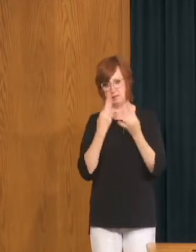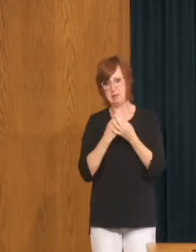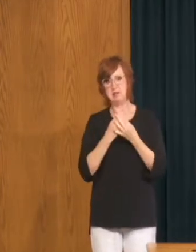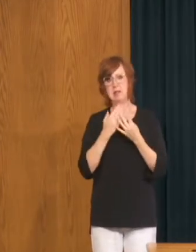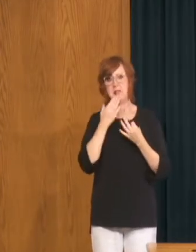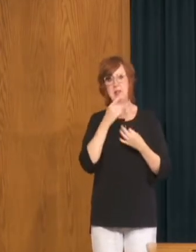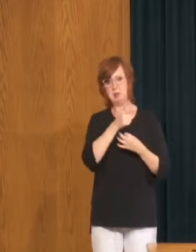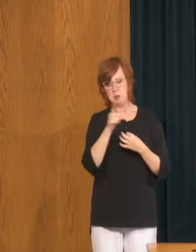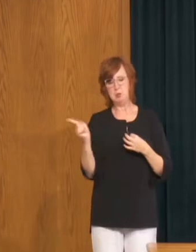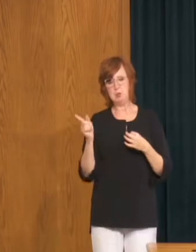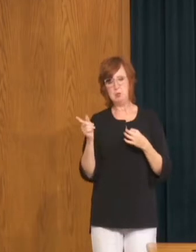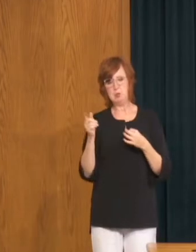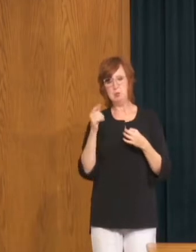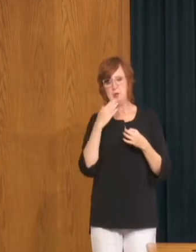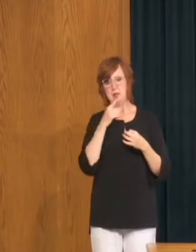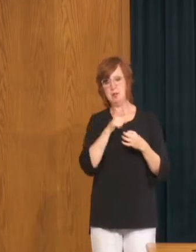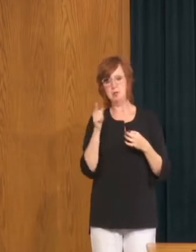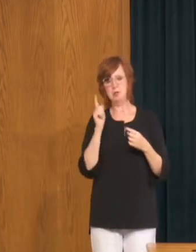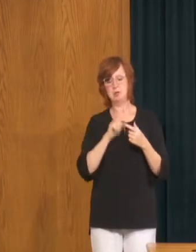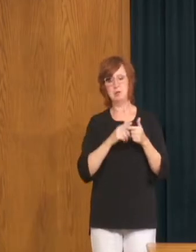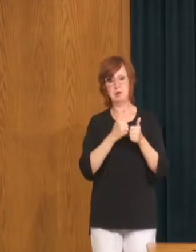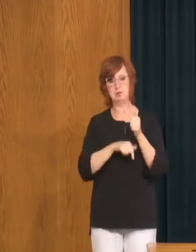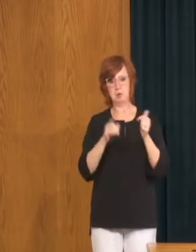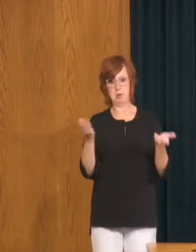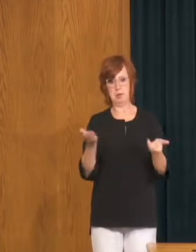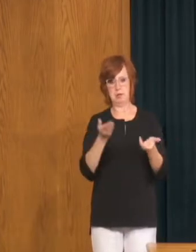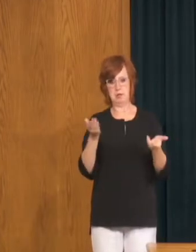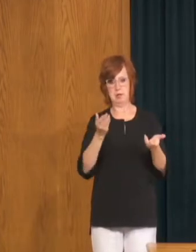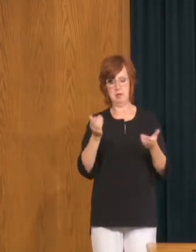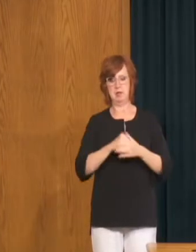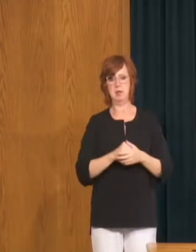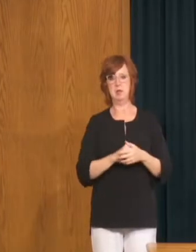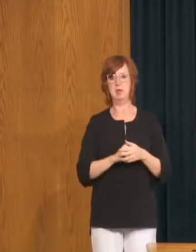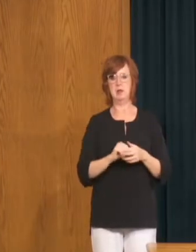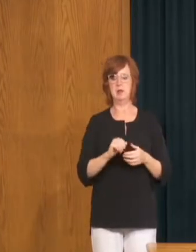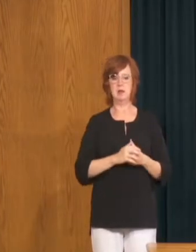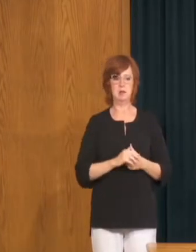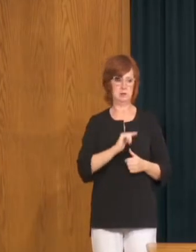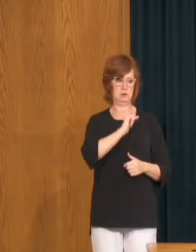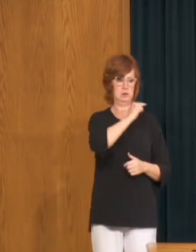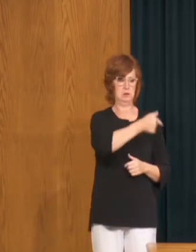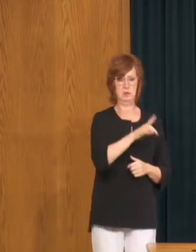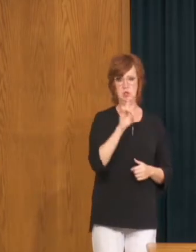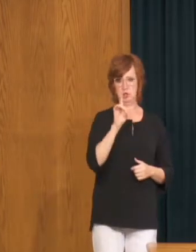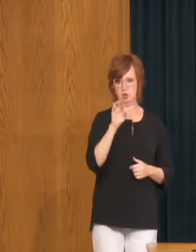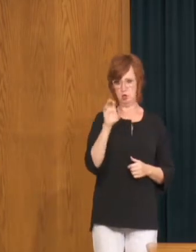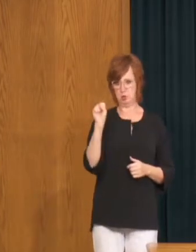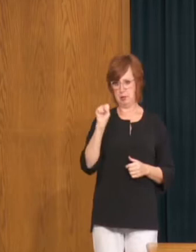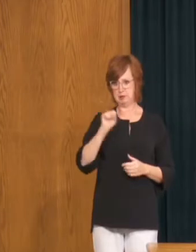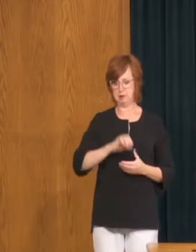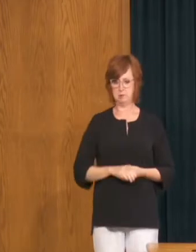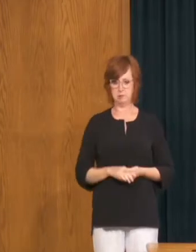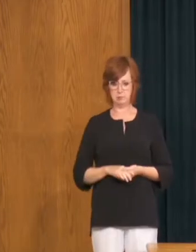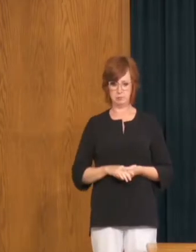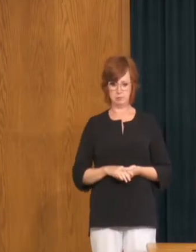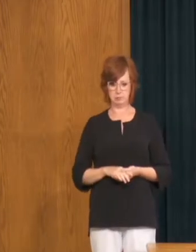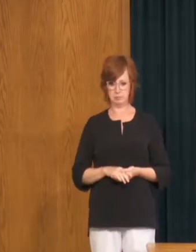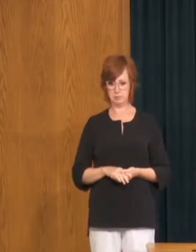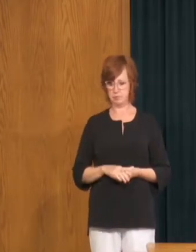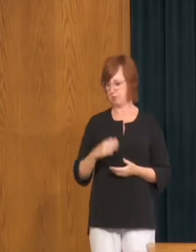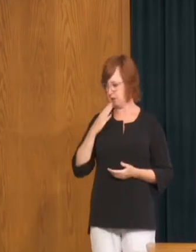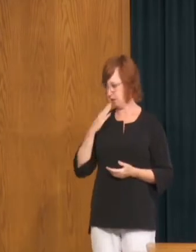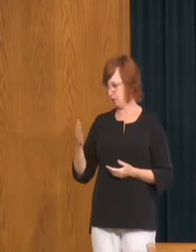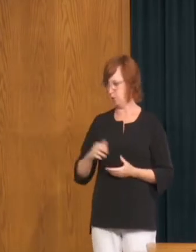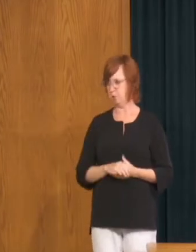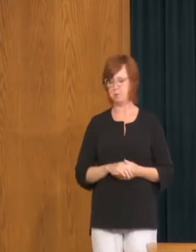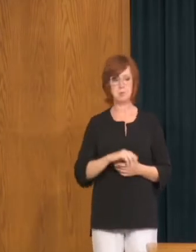you again, everyone in this province for what you have done. And I'll turn it over to Dr. Shahab for some comments. Thank you, Premier.